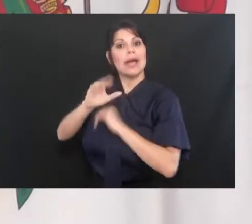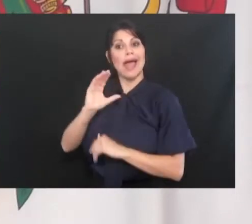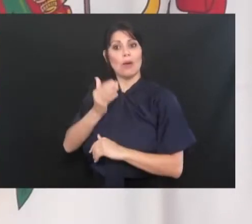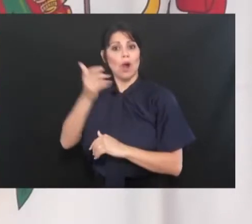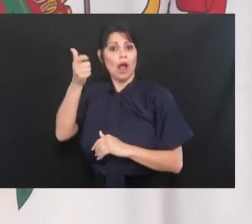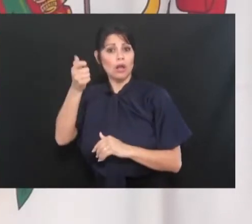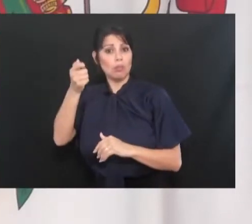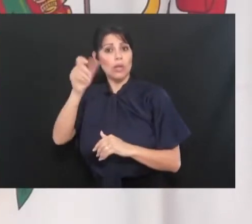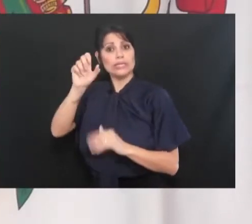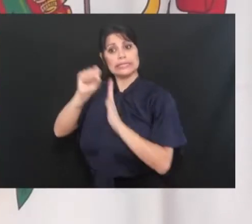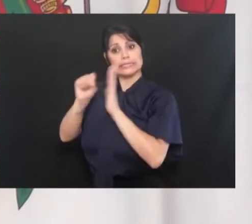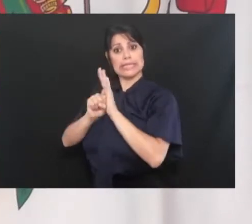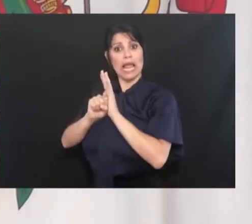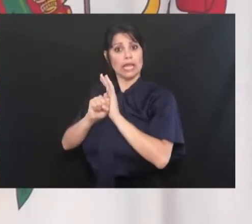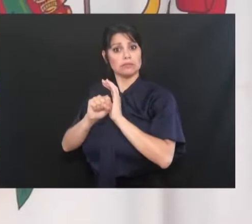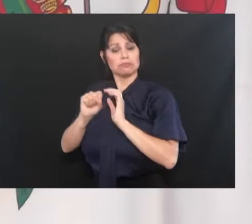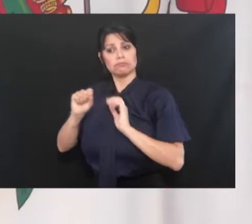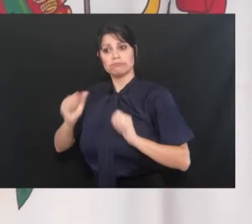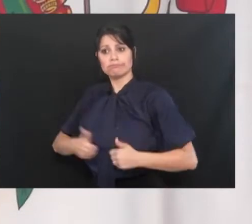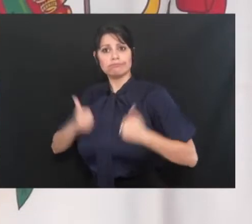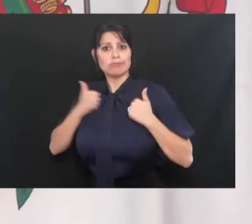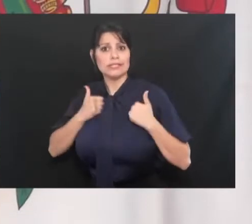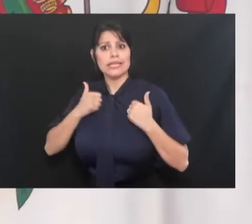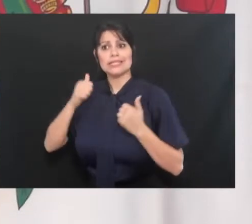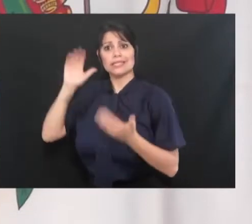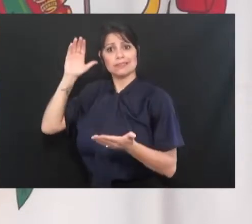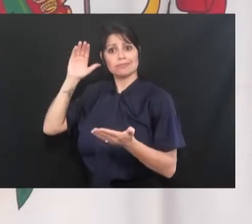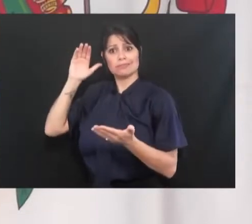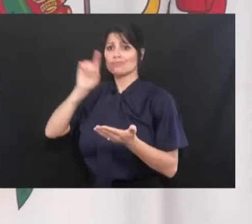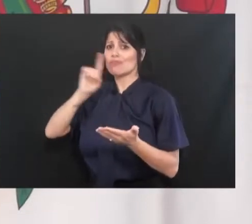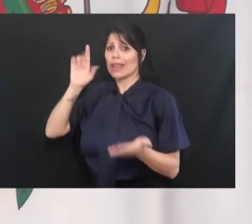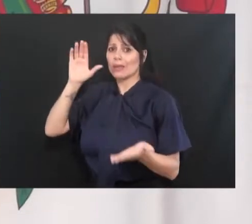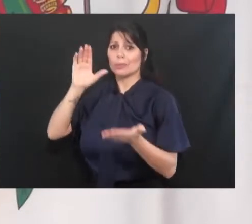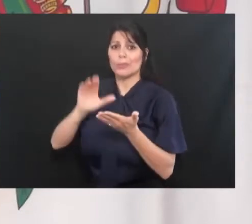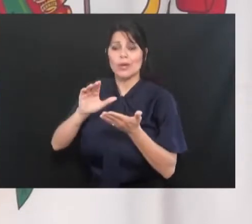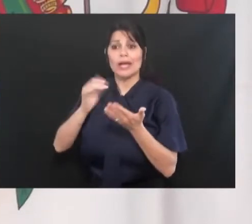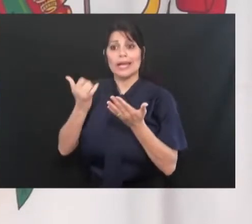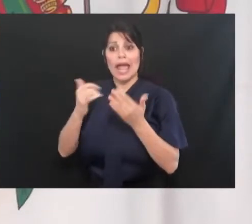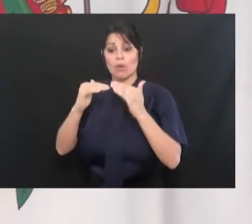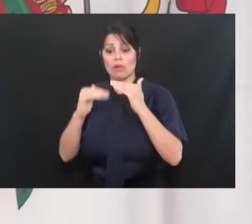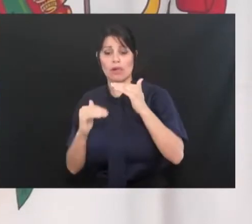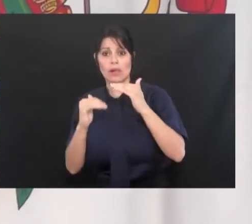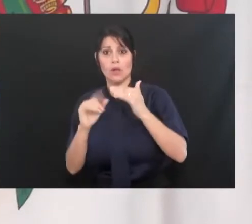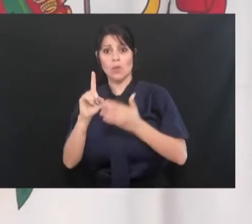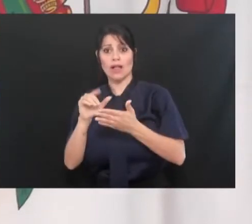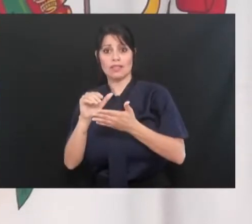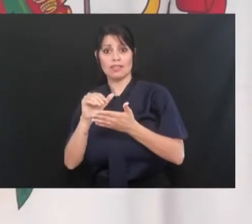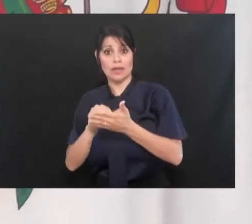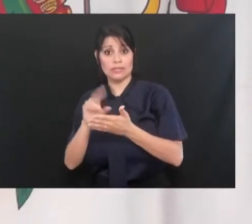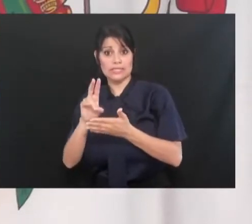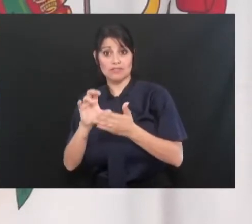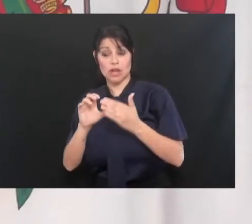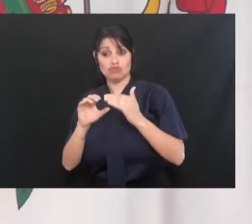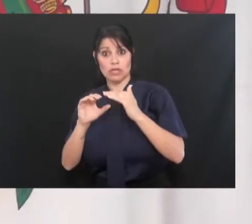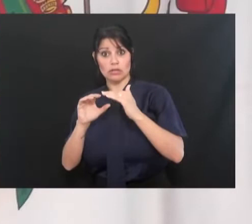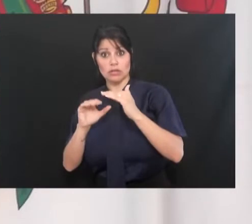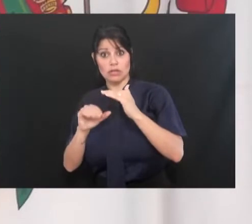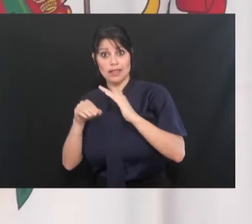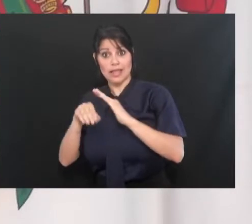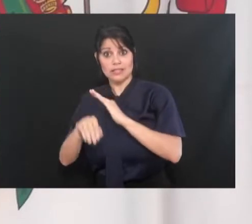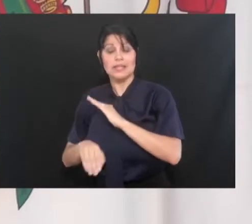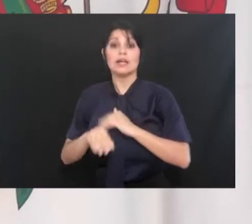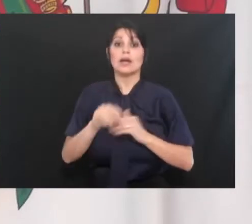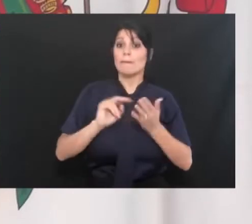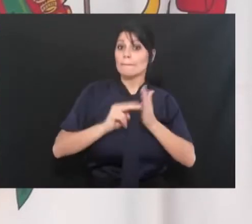residents decreased by 1,700 this month. Now, if we got 1,700 more of our folks in